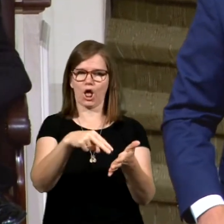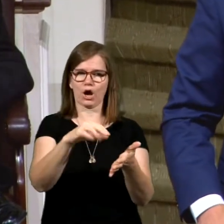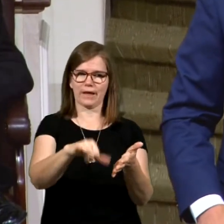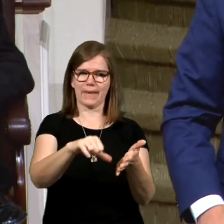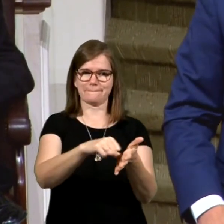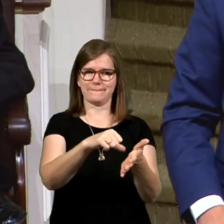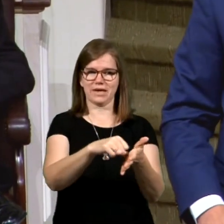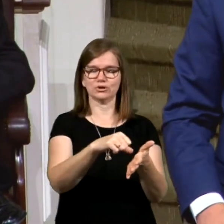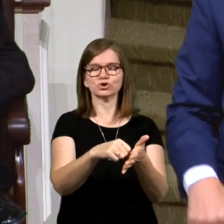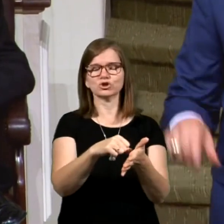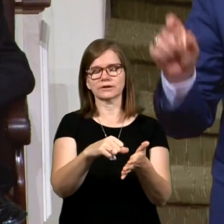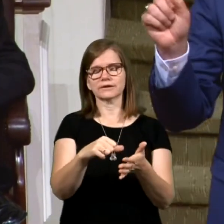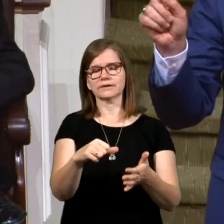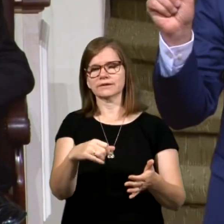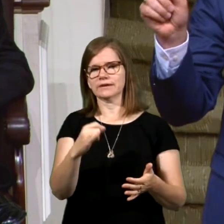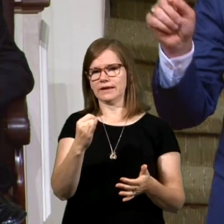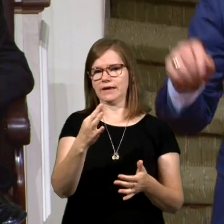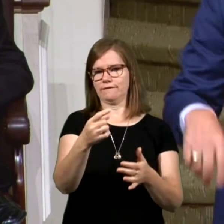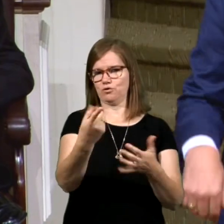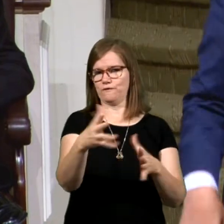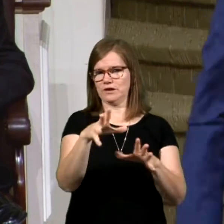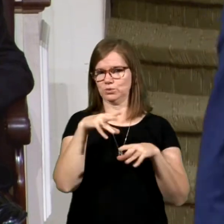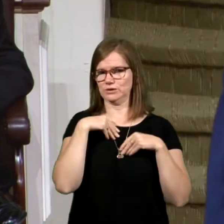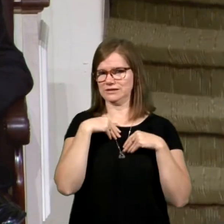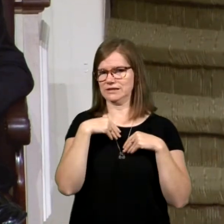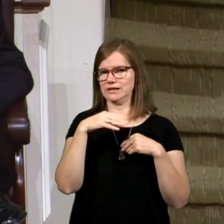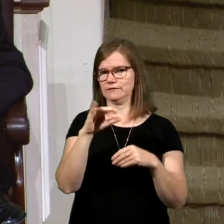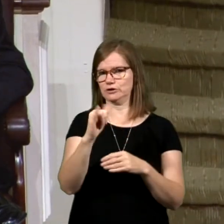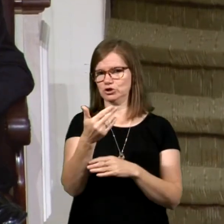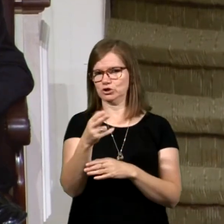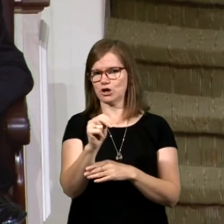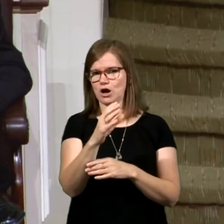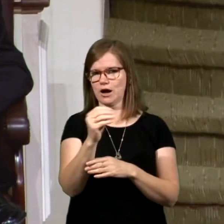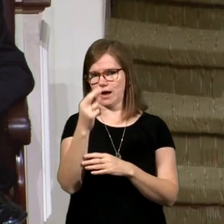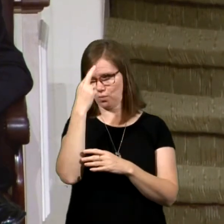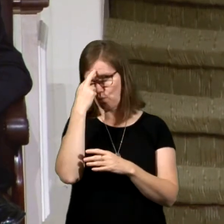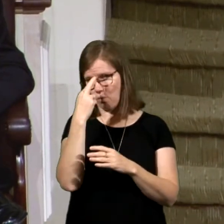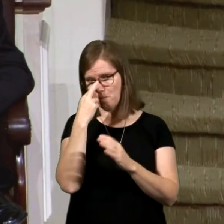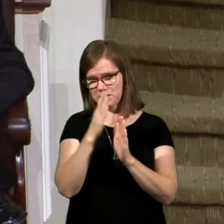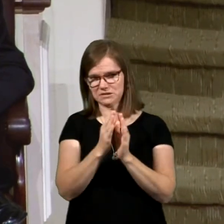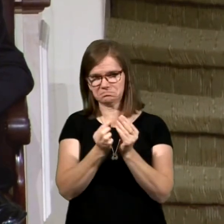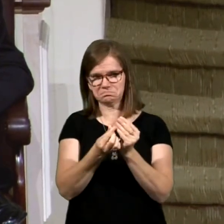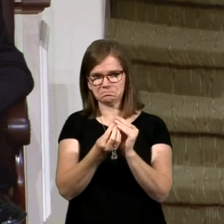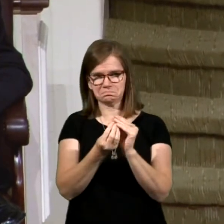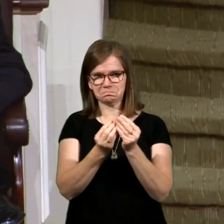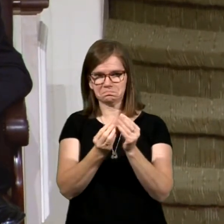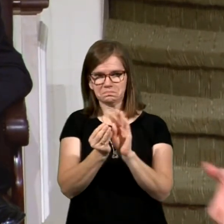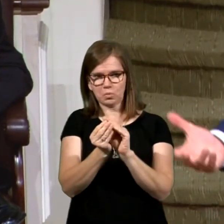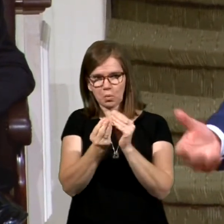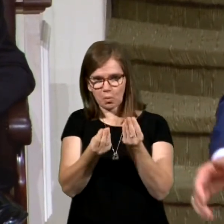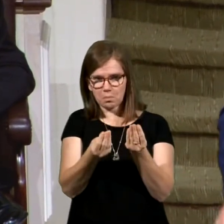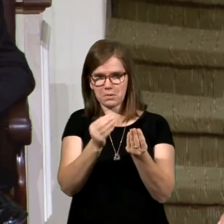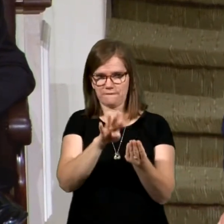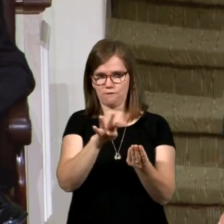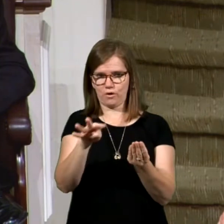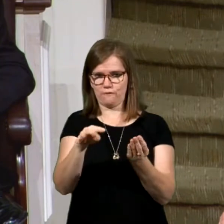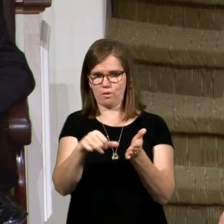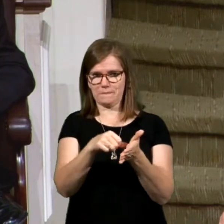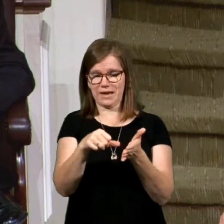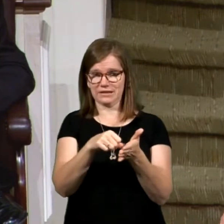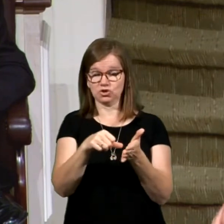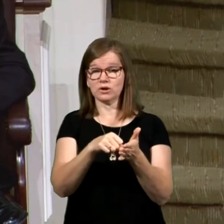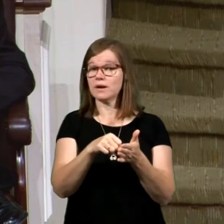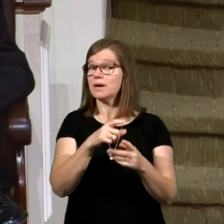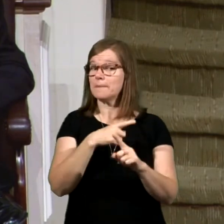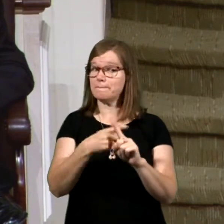particular book. If you got the book John and Romans or two books of the Bible, go to page 44. If you have a Bible, you can turn to